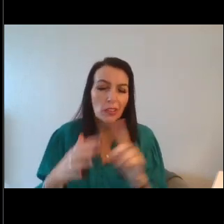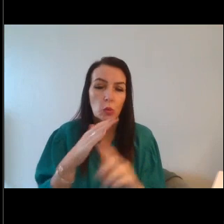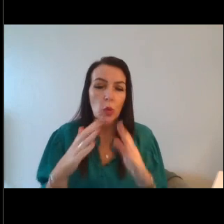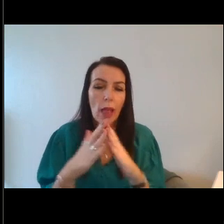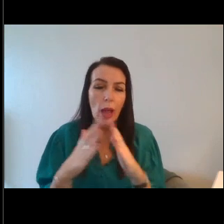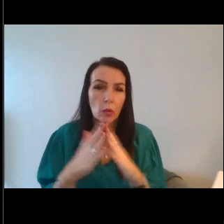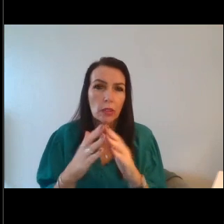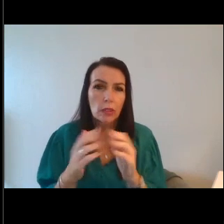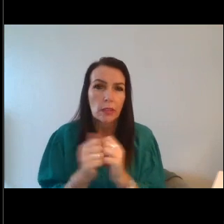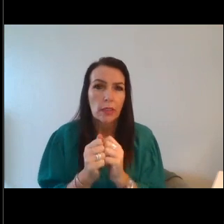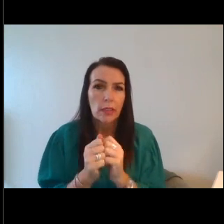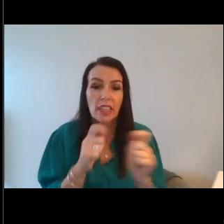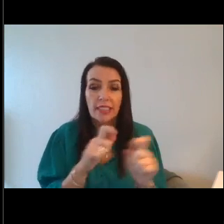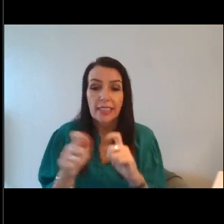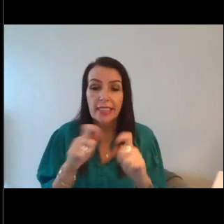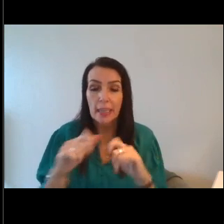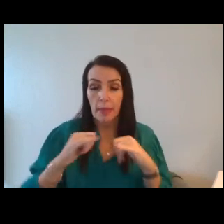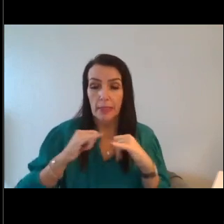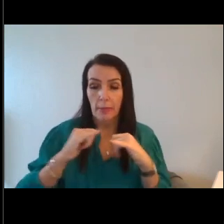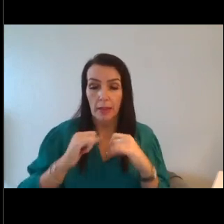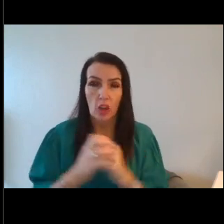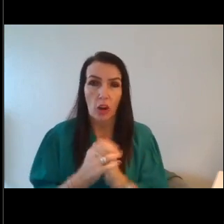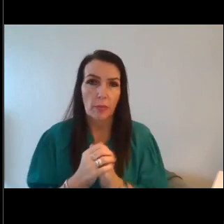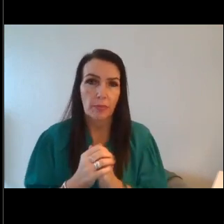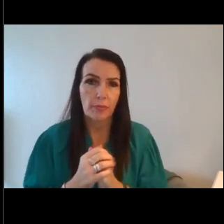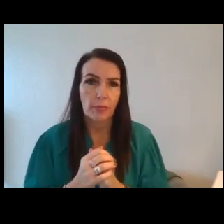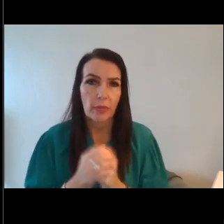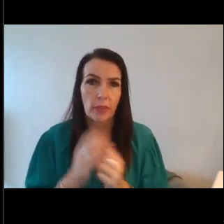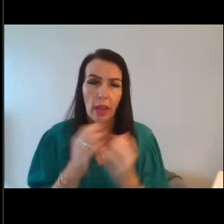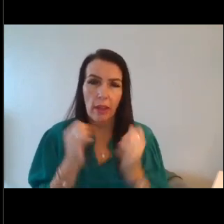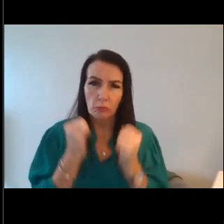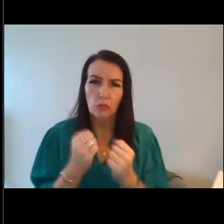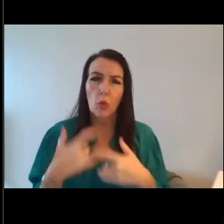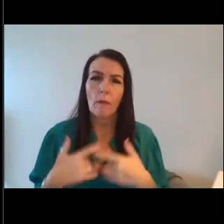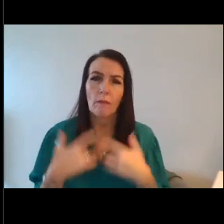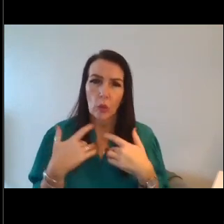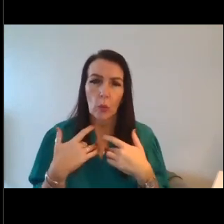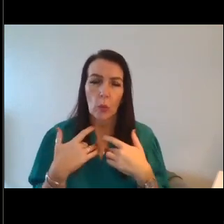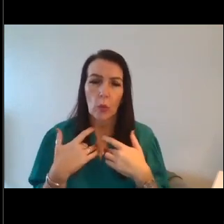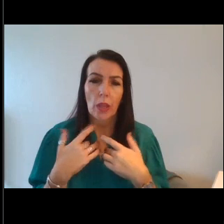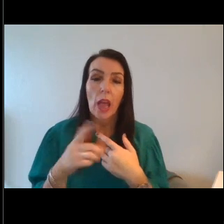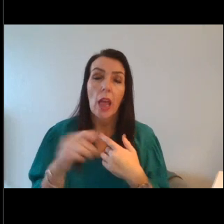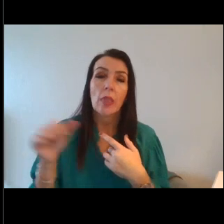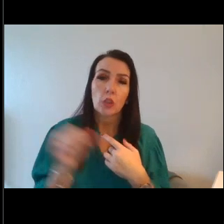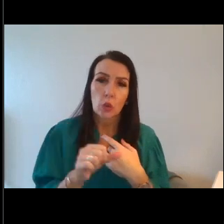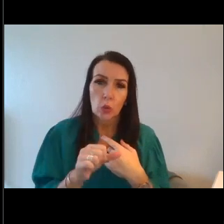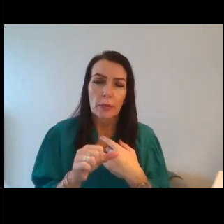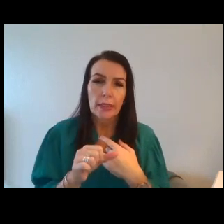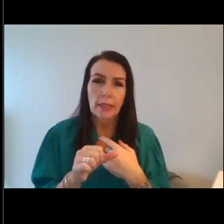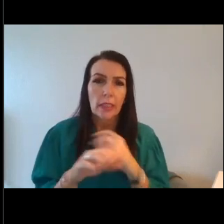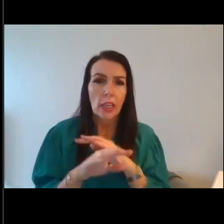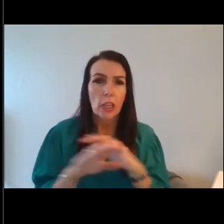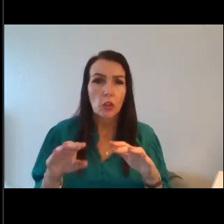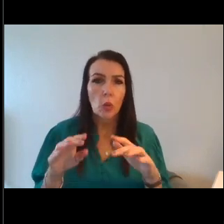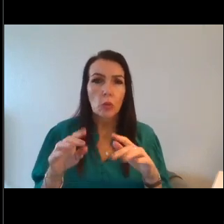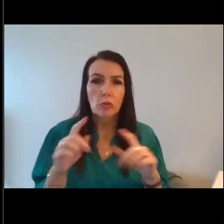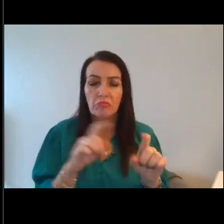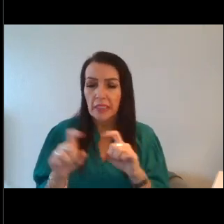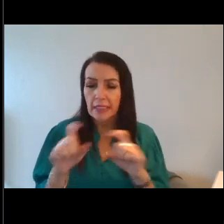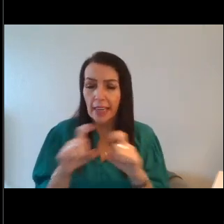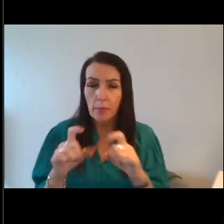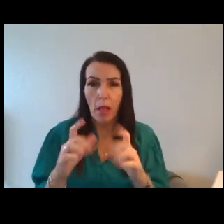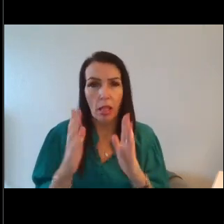a sustainability manager. So I have a very strong view on this, that this should be not the sustainability manager's job. This